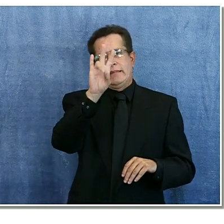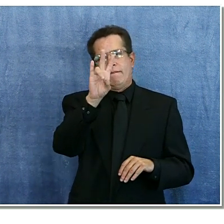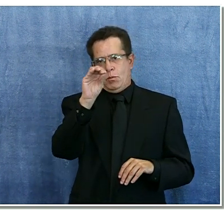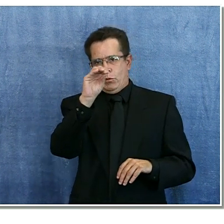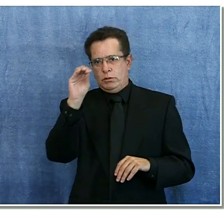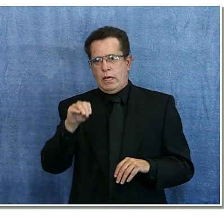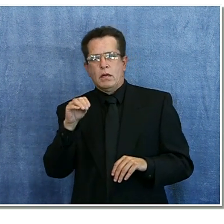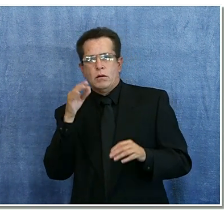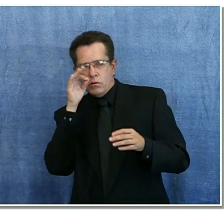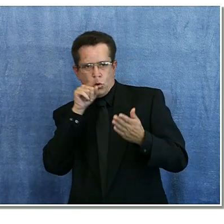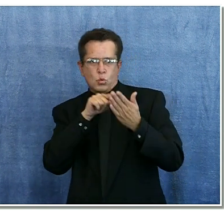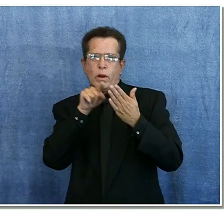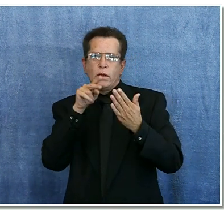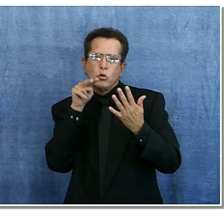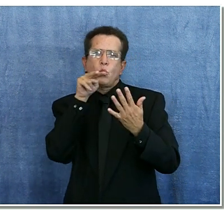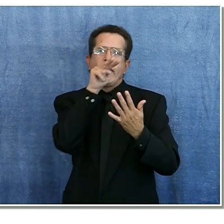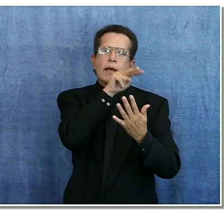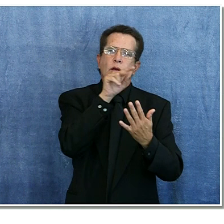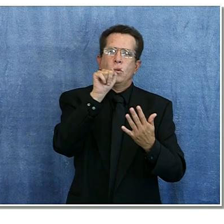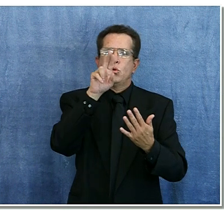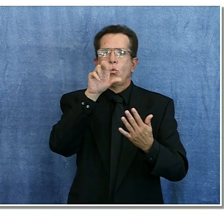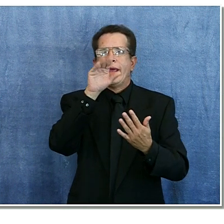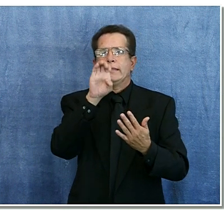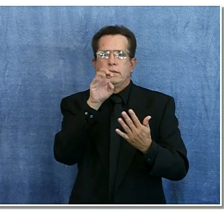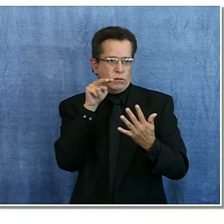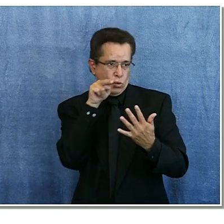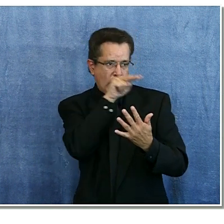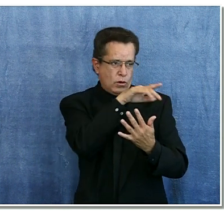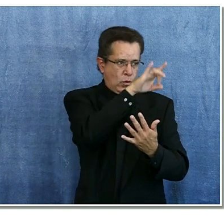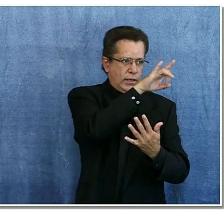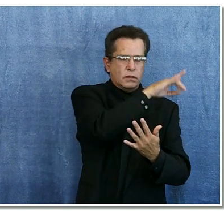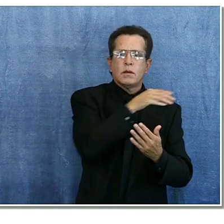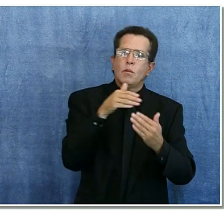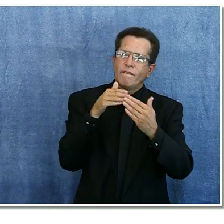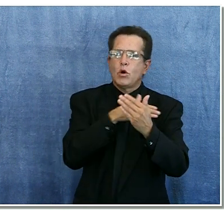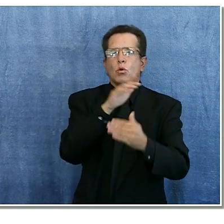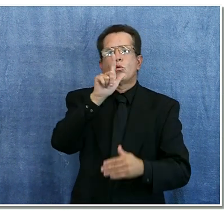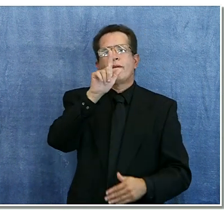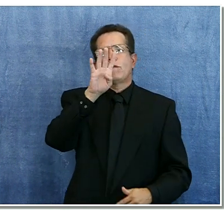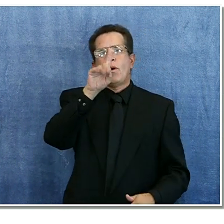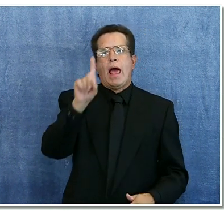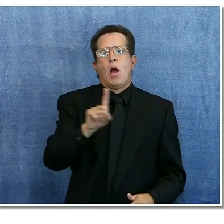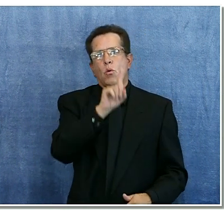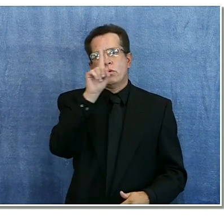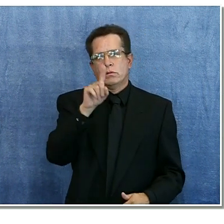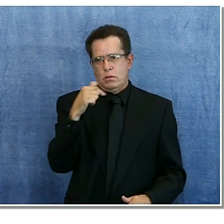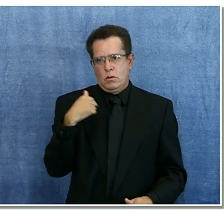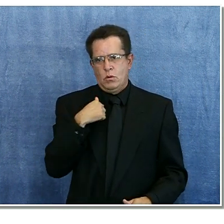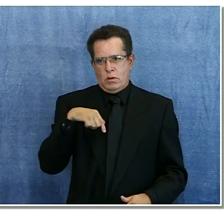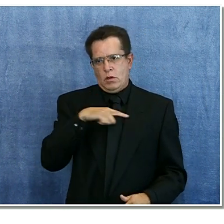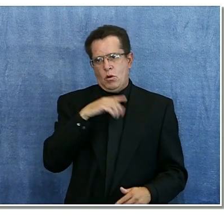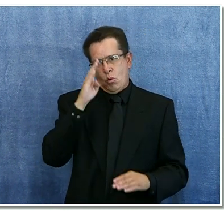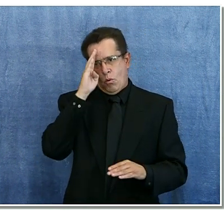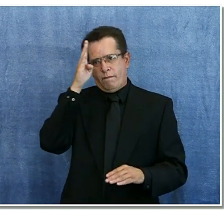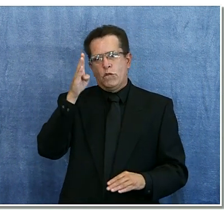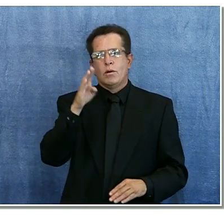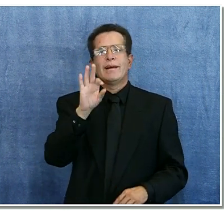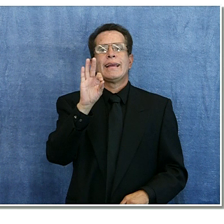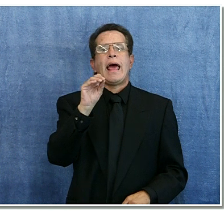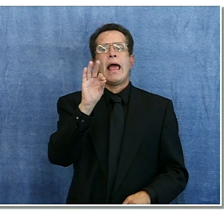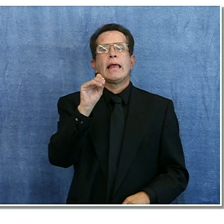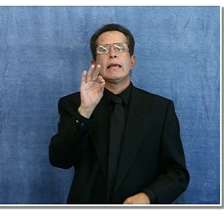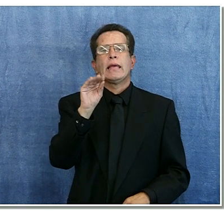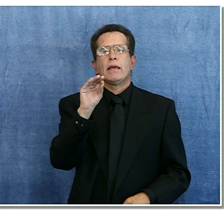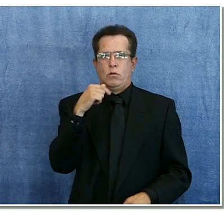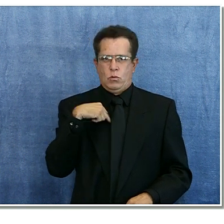being traced within 24 hours. Again, the metric or trigger is to be over 70. We have an internal goal to be over 90, but